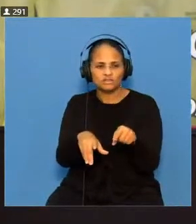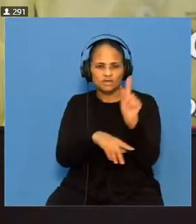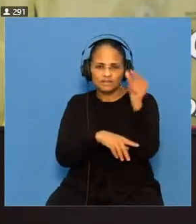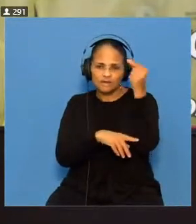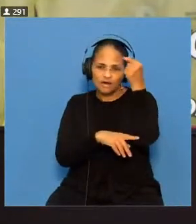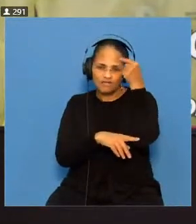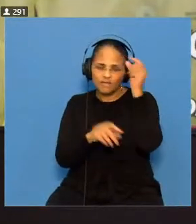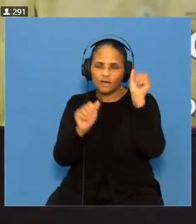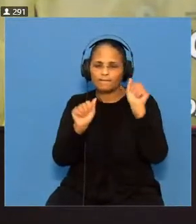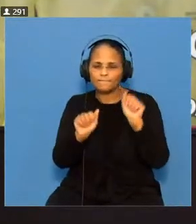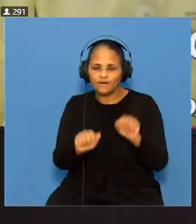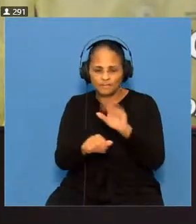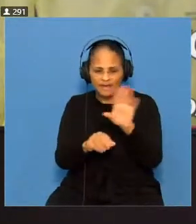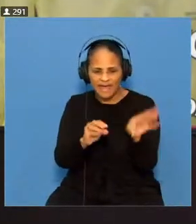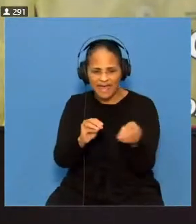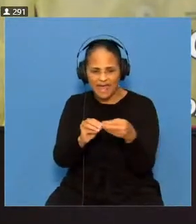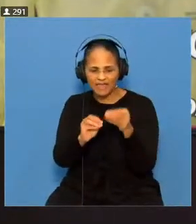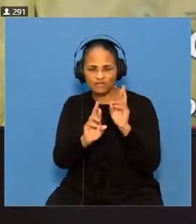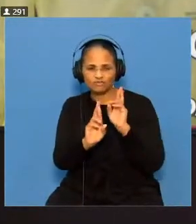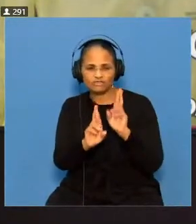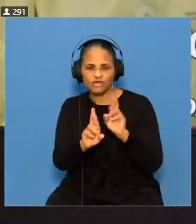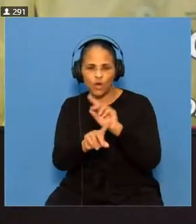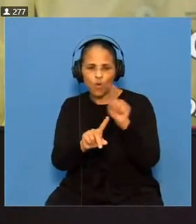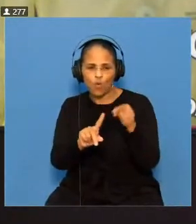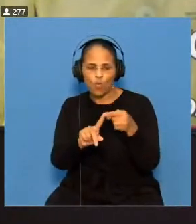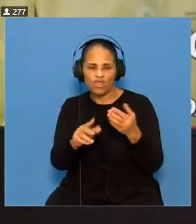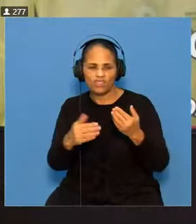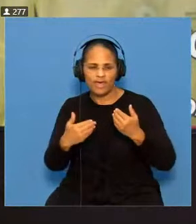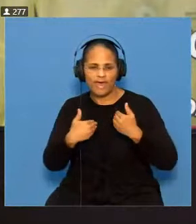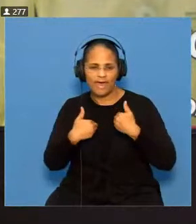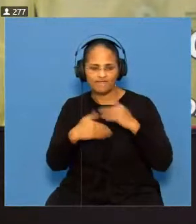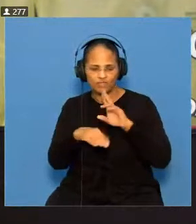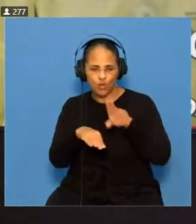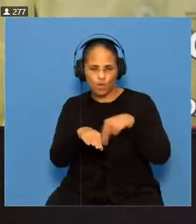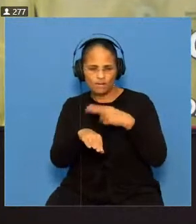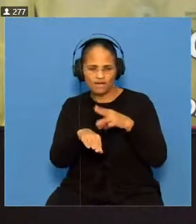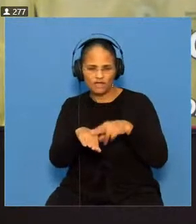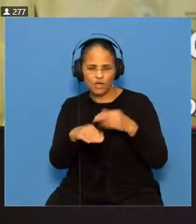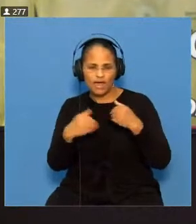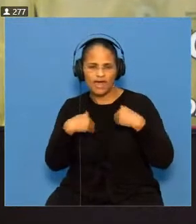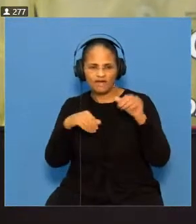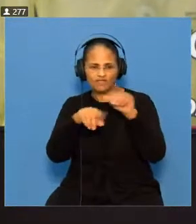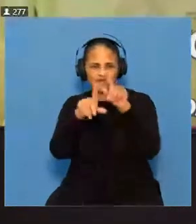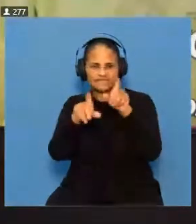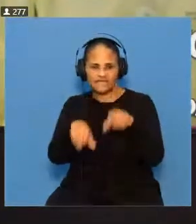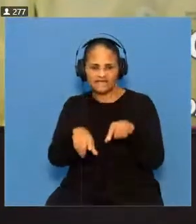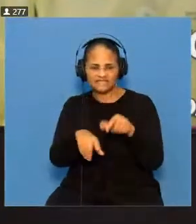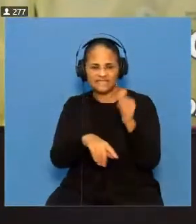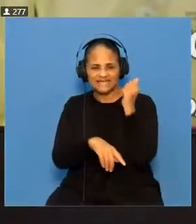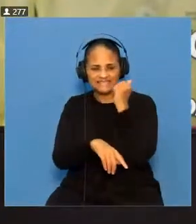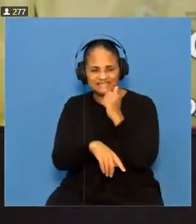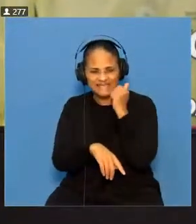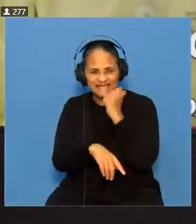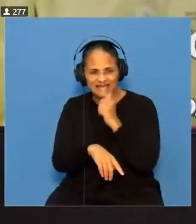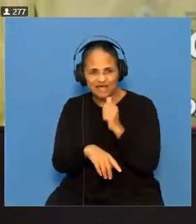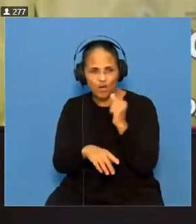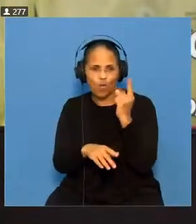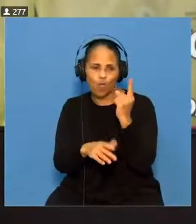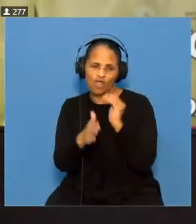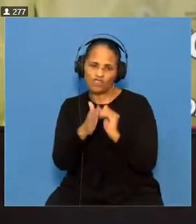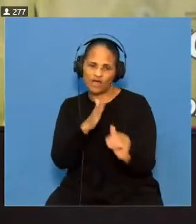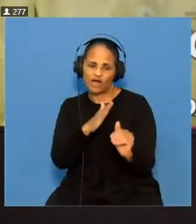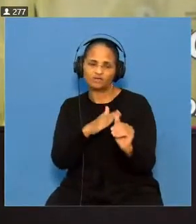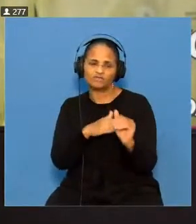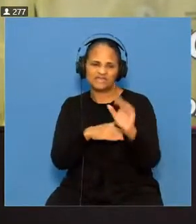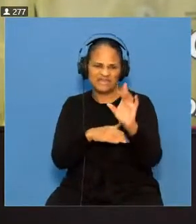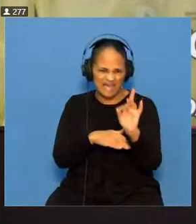possibly add those results when they have normally when you guys have the test results put out daily, like out of 1,000, 8 were positive or